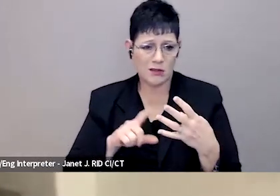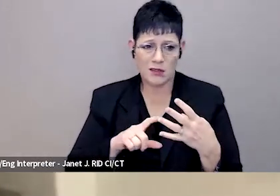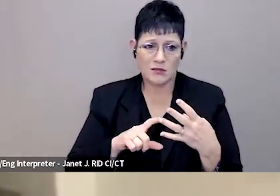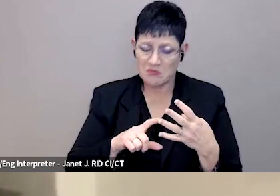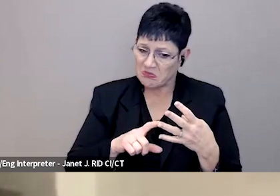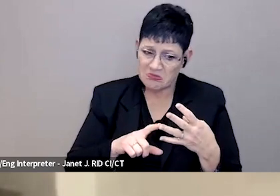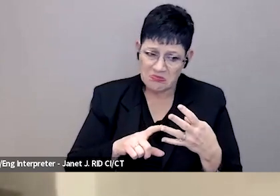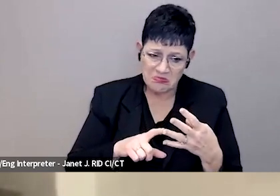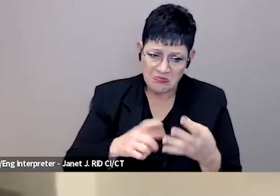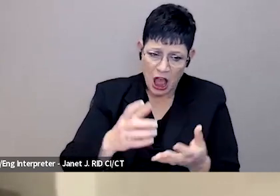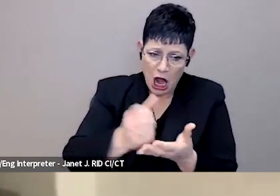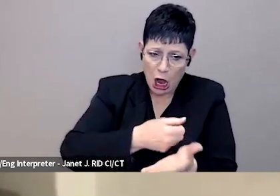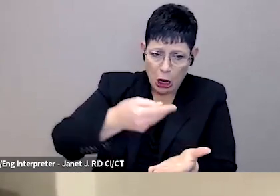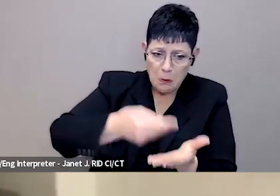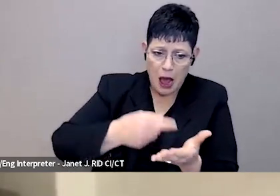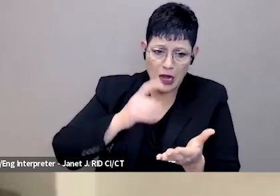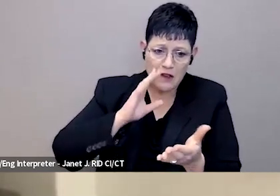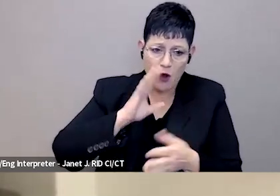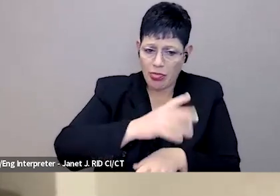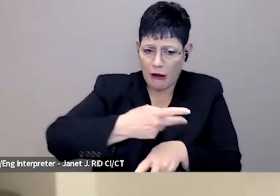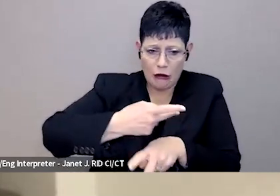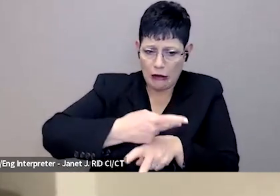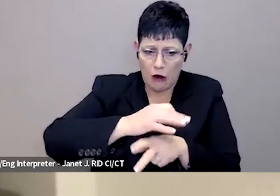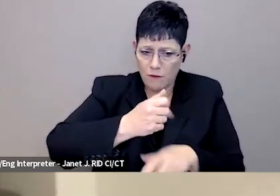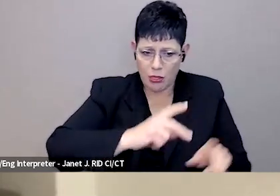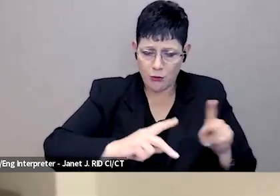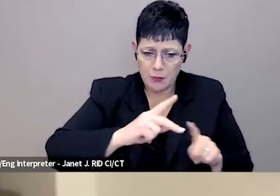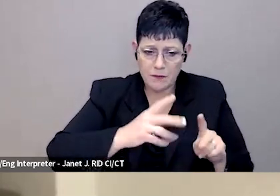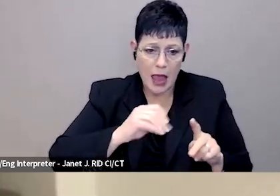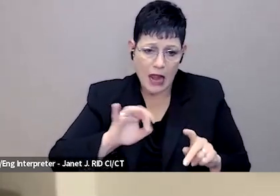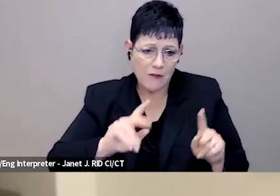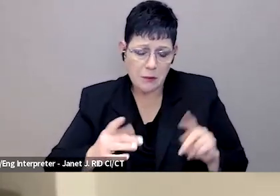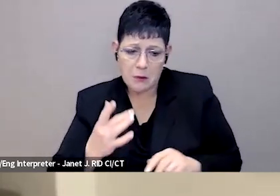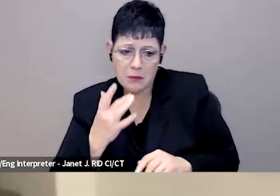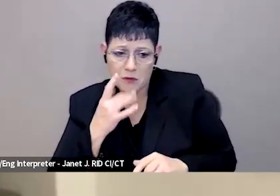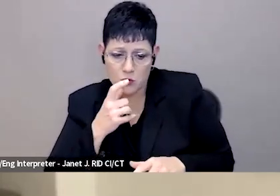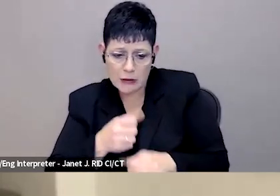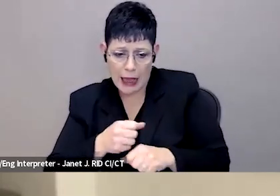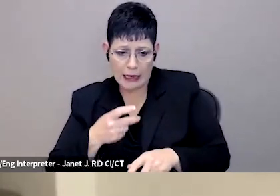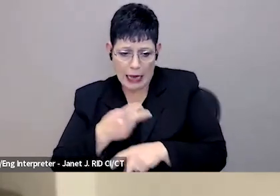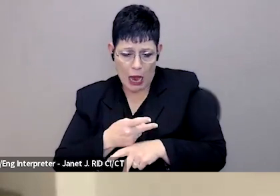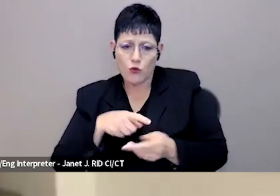paid to do care work if that's their preference, and if that's the preference of people who are receiving care.